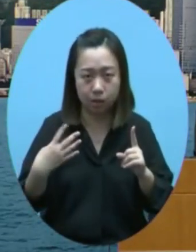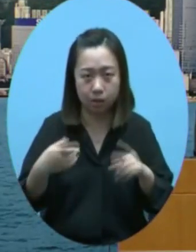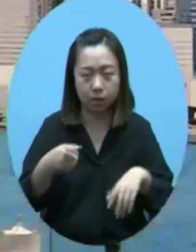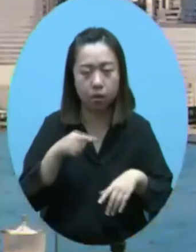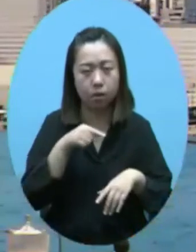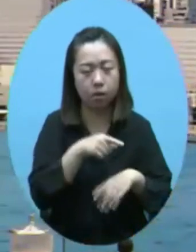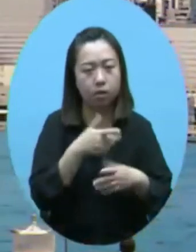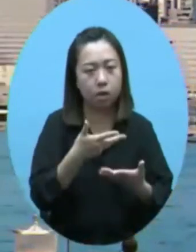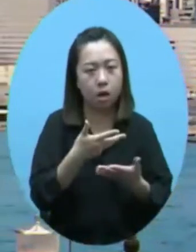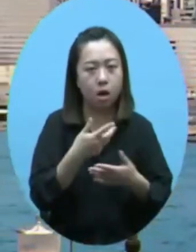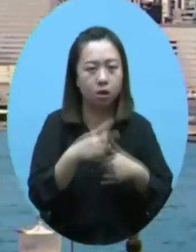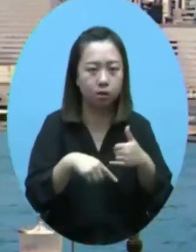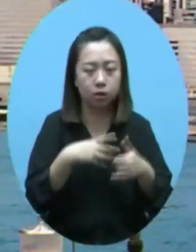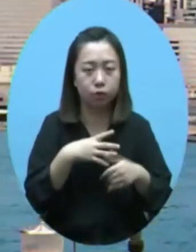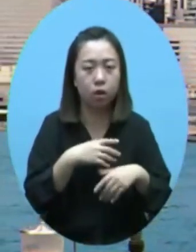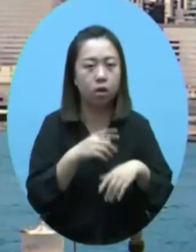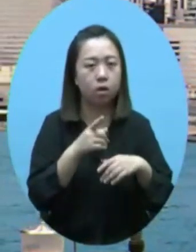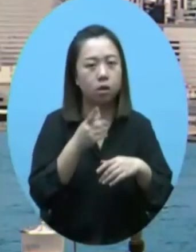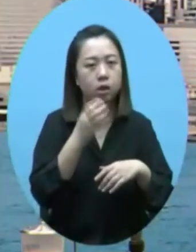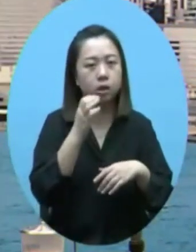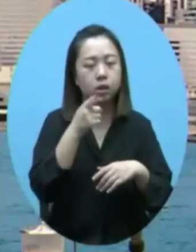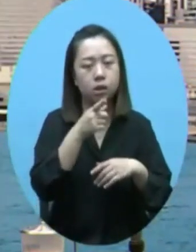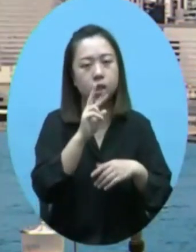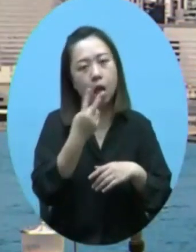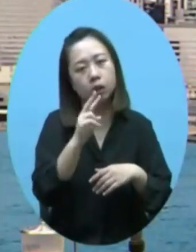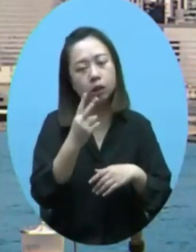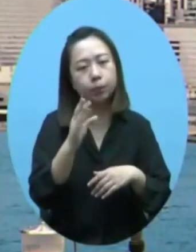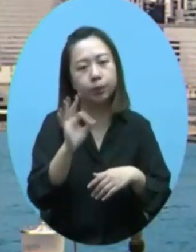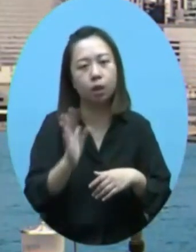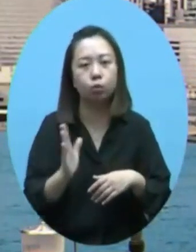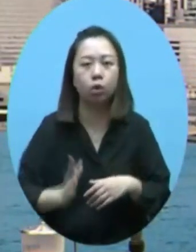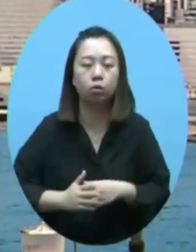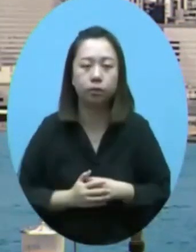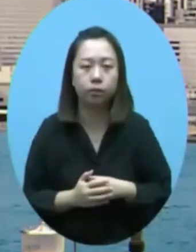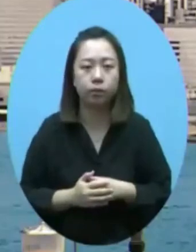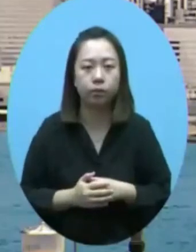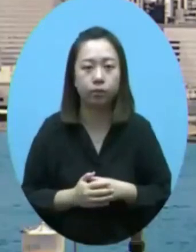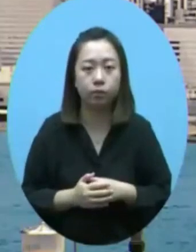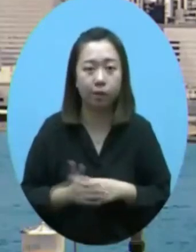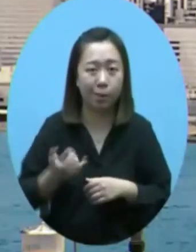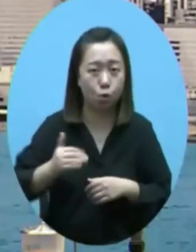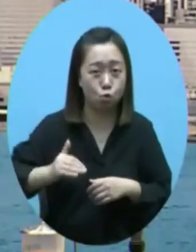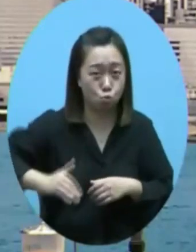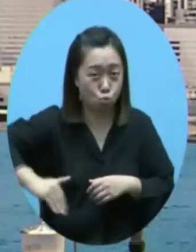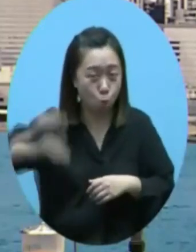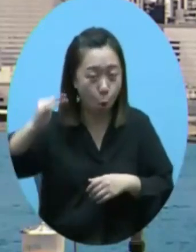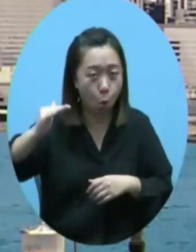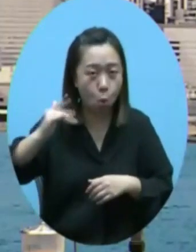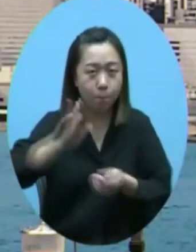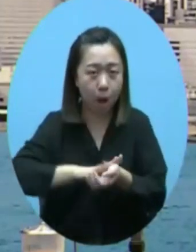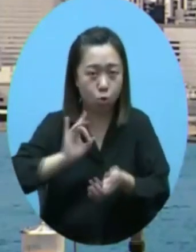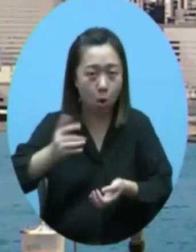been to the book fair? 1394, the CV value is about 22. Is it relatively